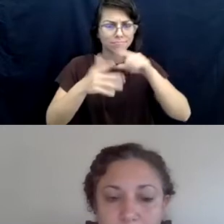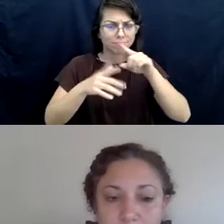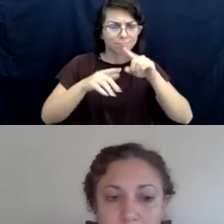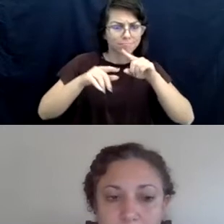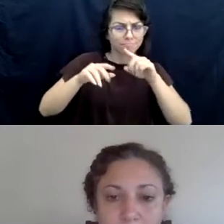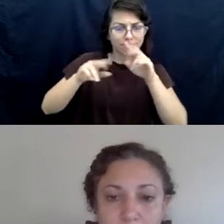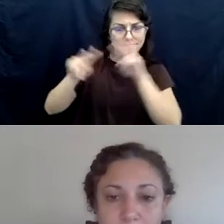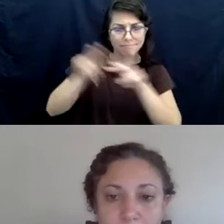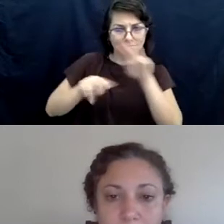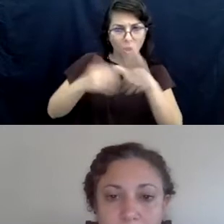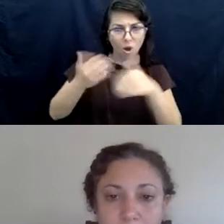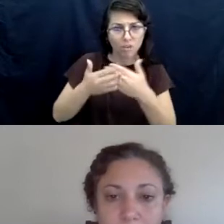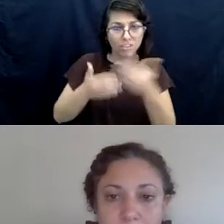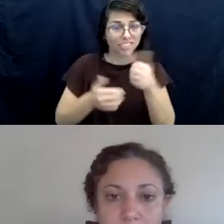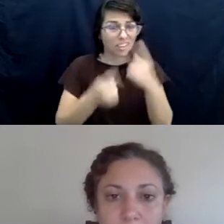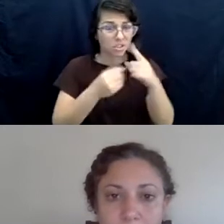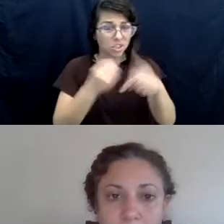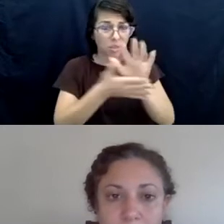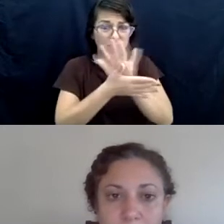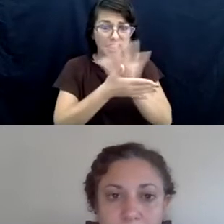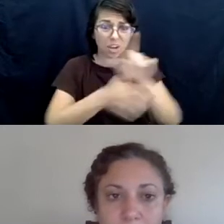about the video?